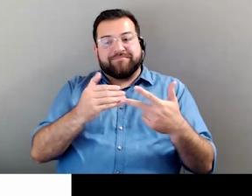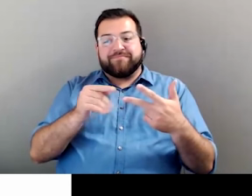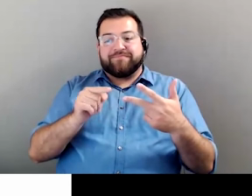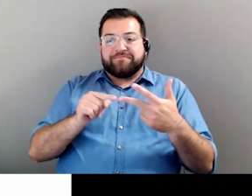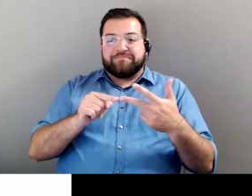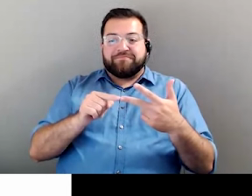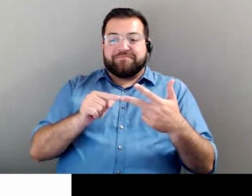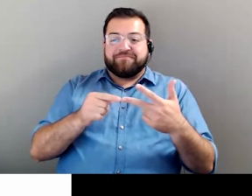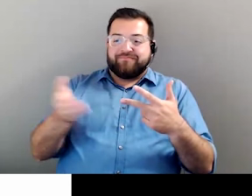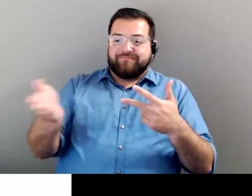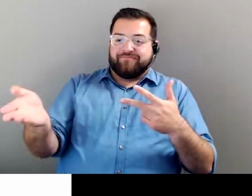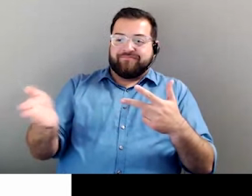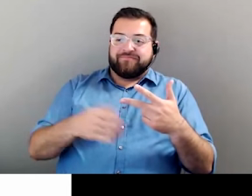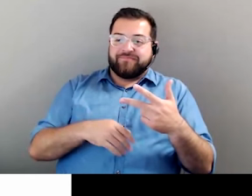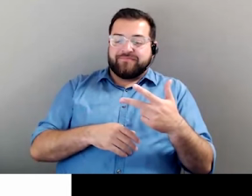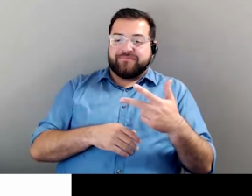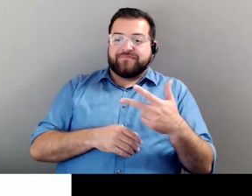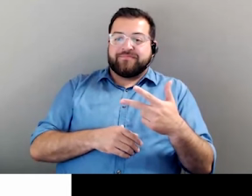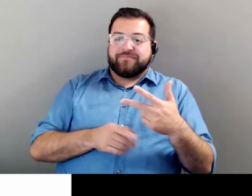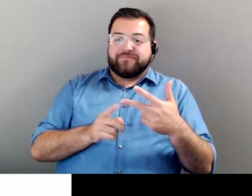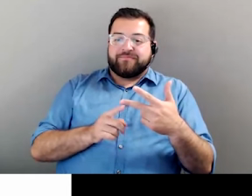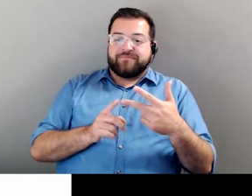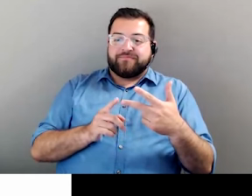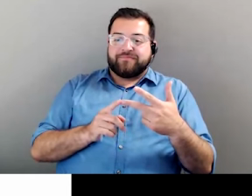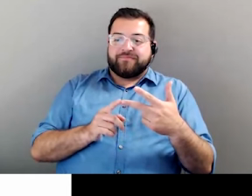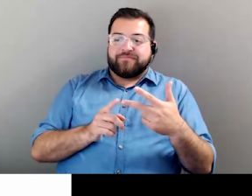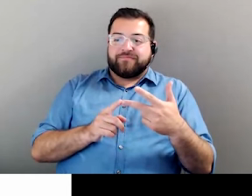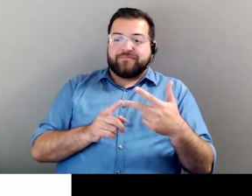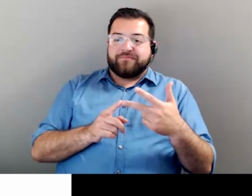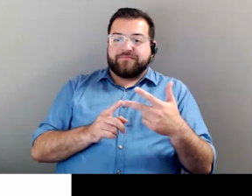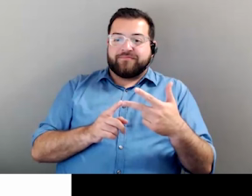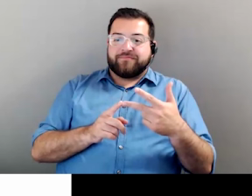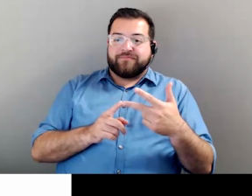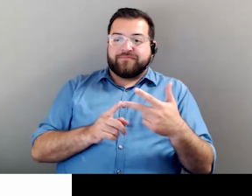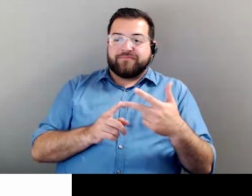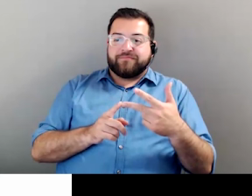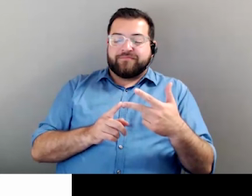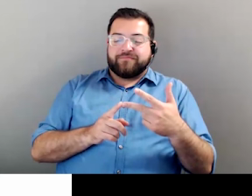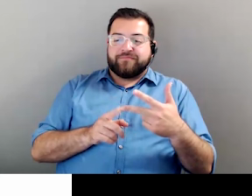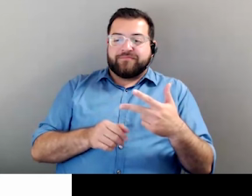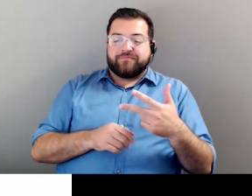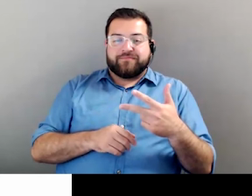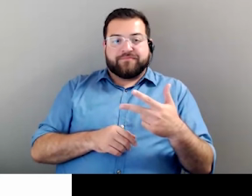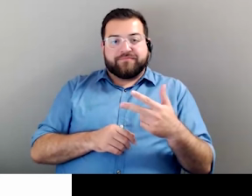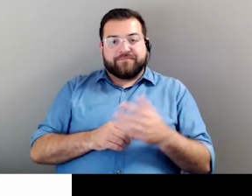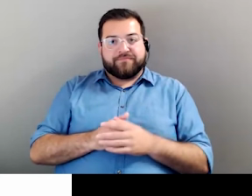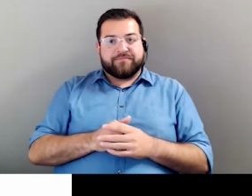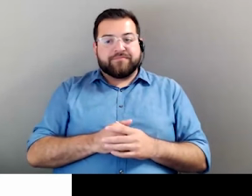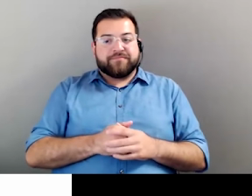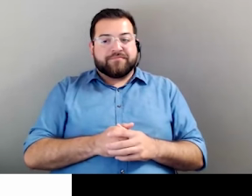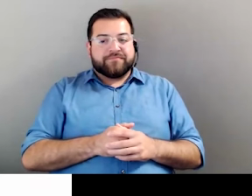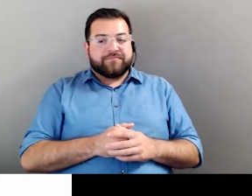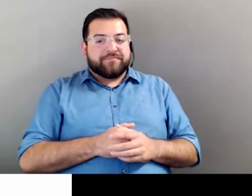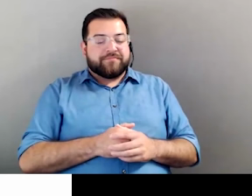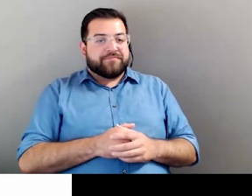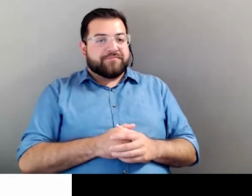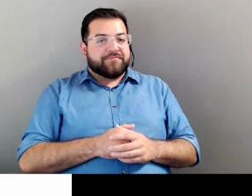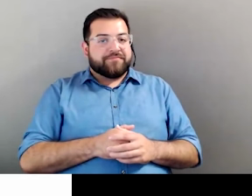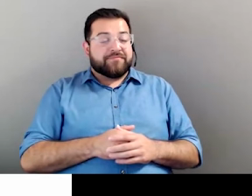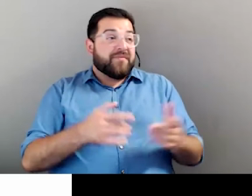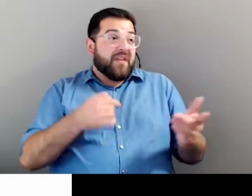incident must have occurred on campus for it to be a Title IX violation. I would say false. Yeah, as long as they're